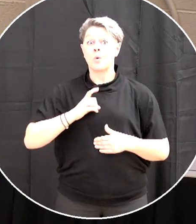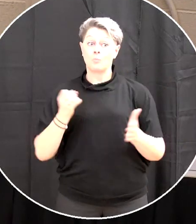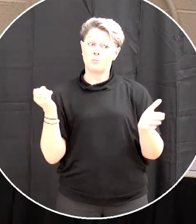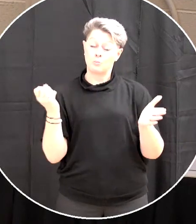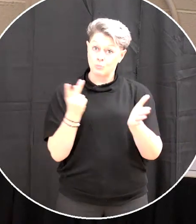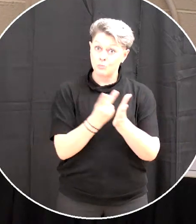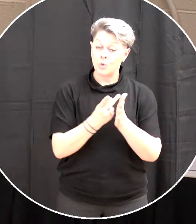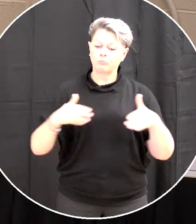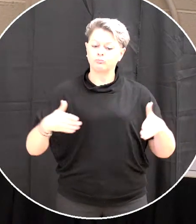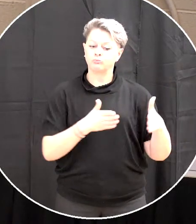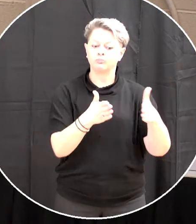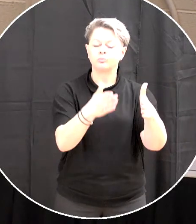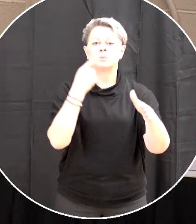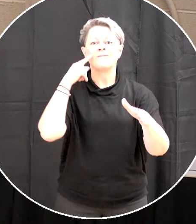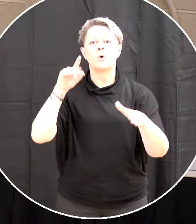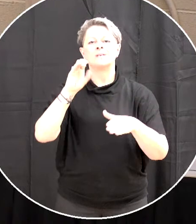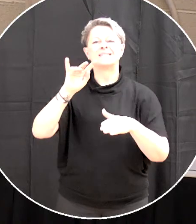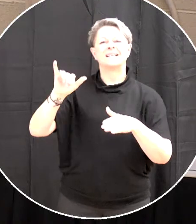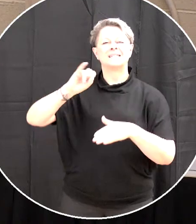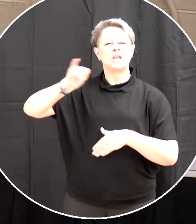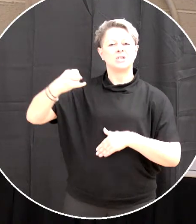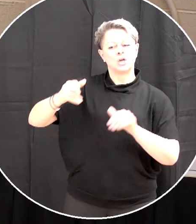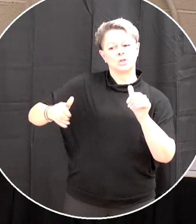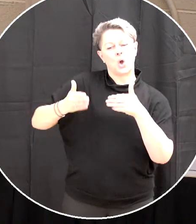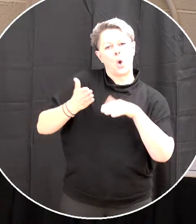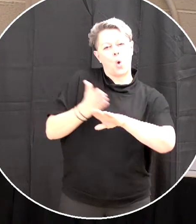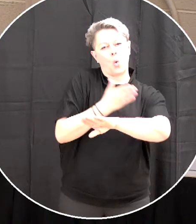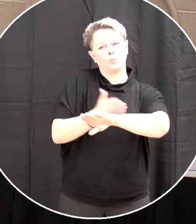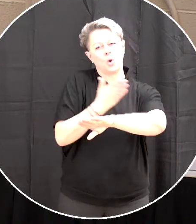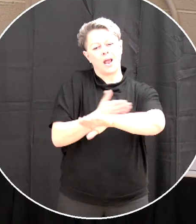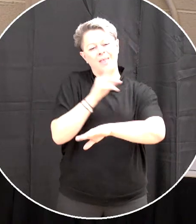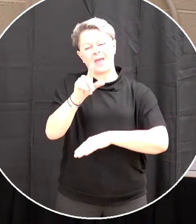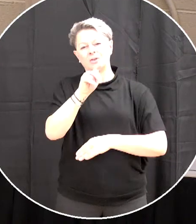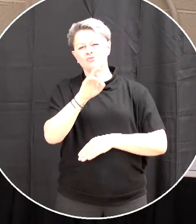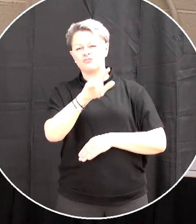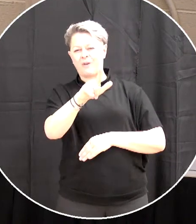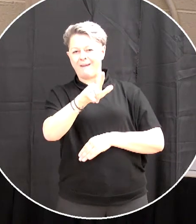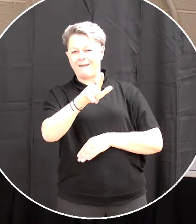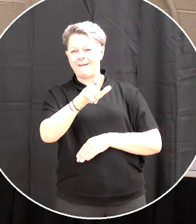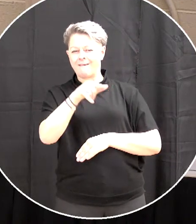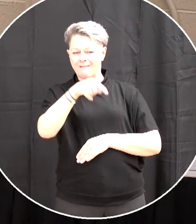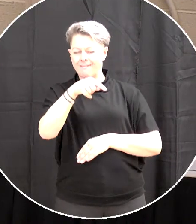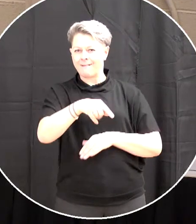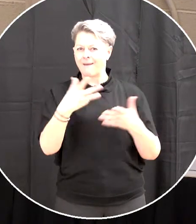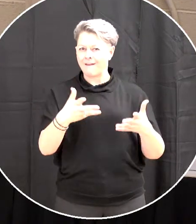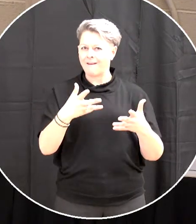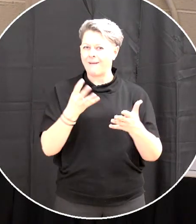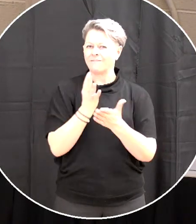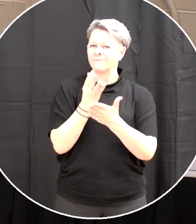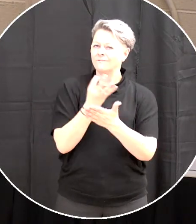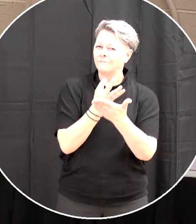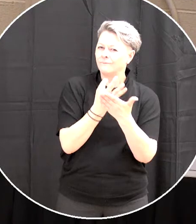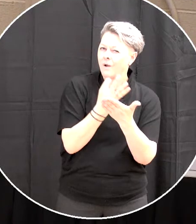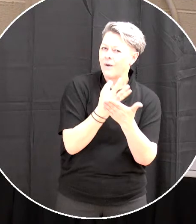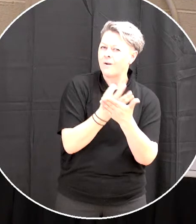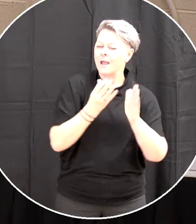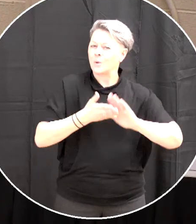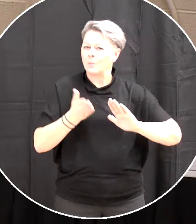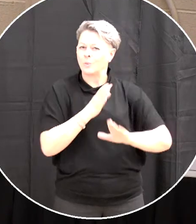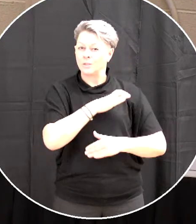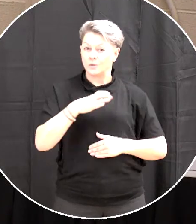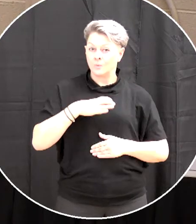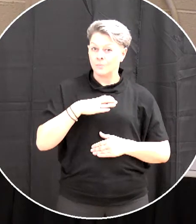as required for the City of St. John's to upgrade the Bishop Abraham Trail Network as recommended by the Finance and Operations Committee. So